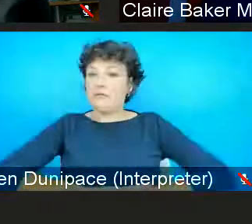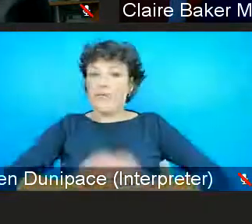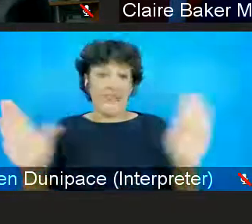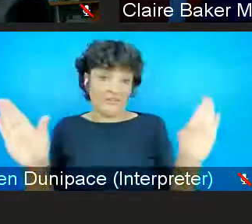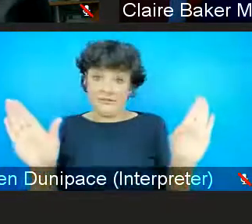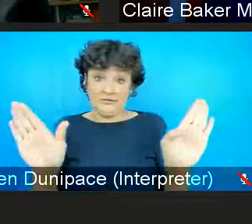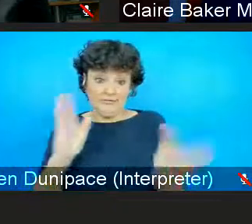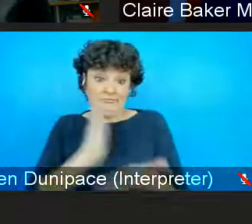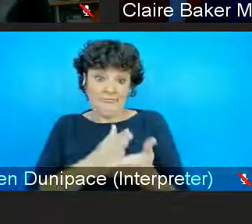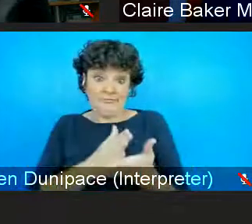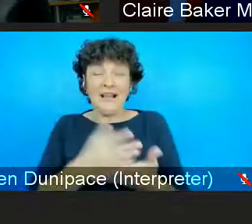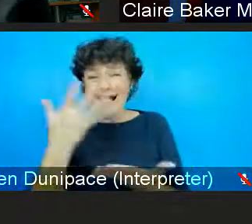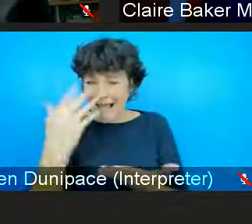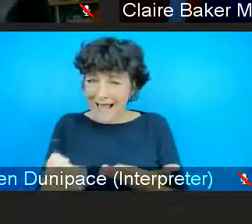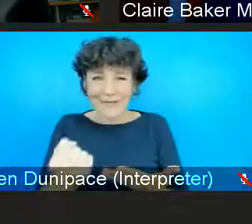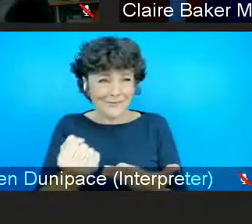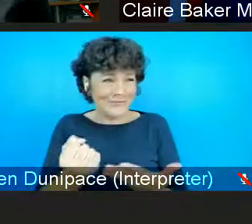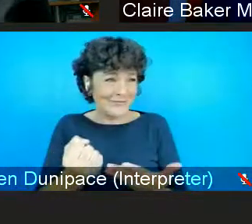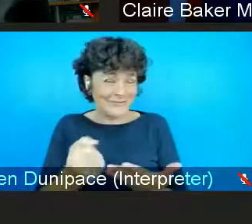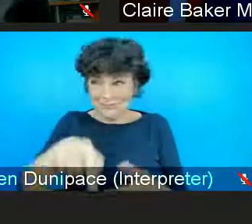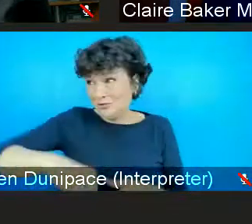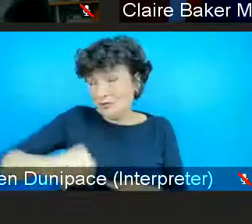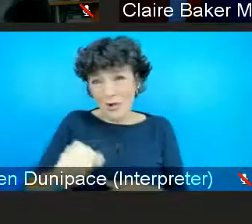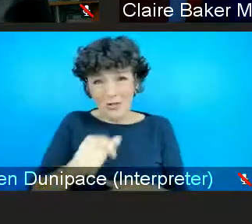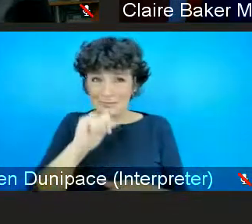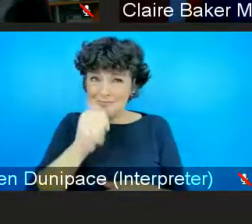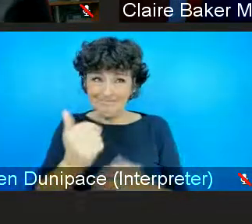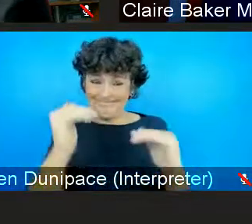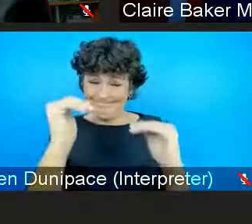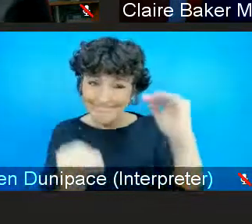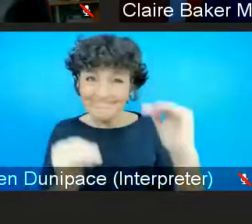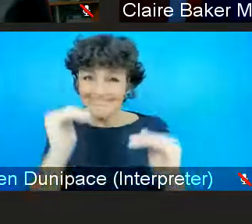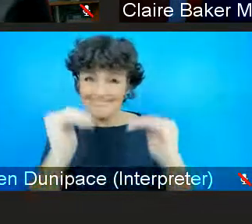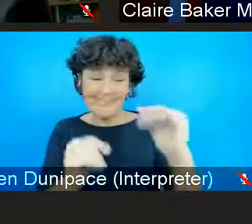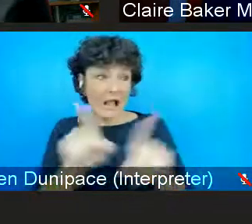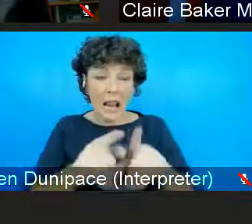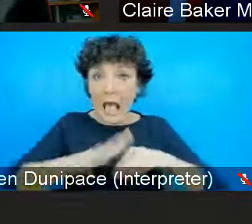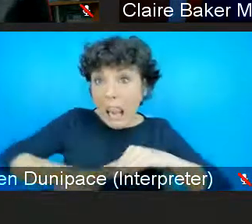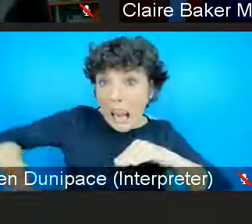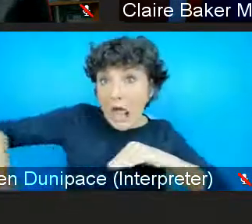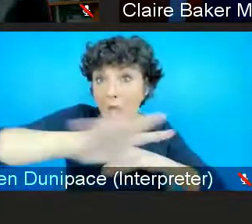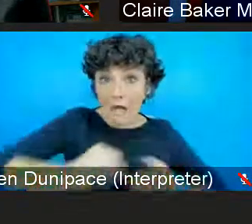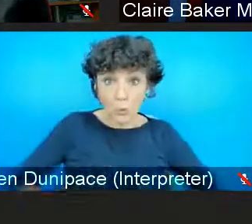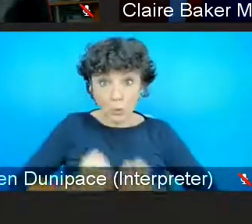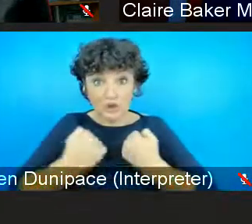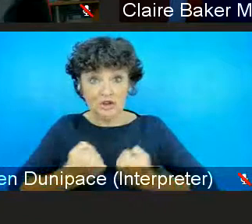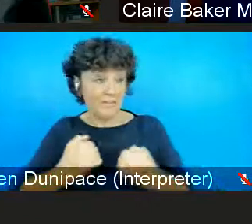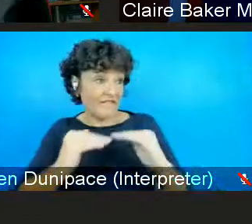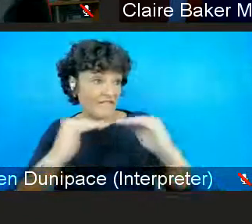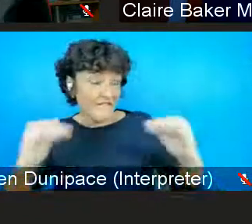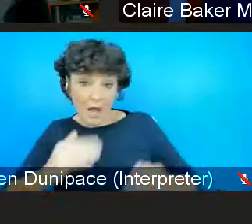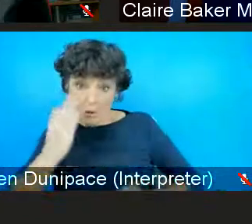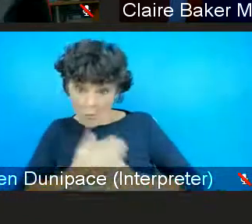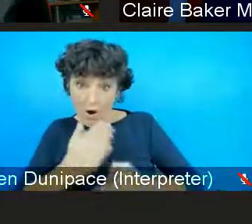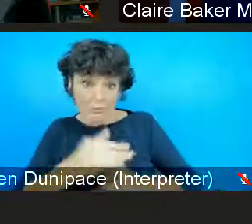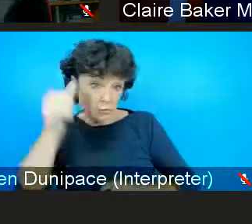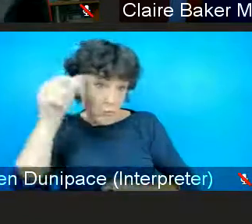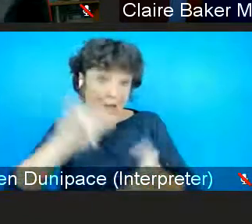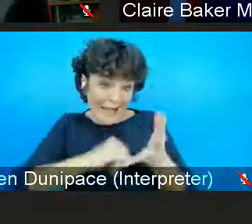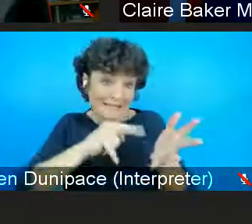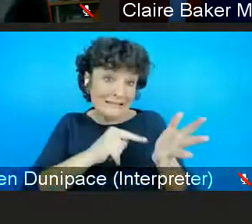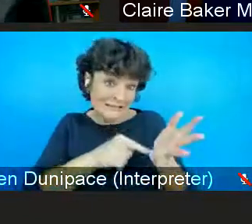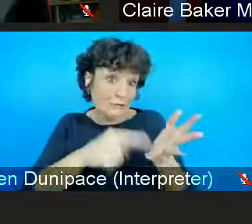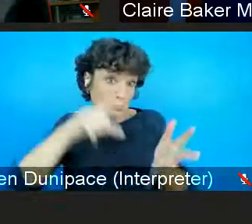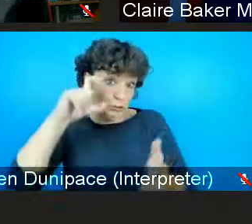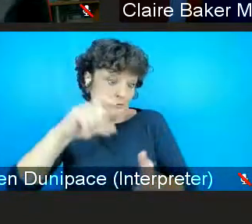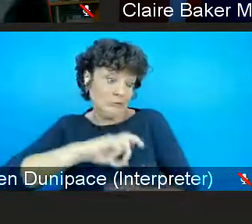there are injustices in Scotland already. Things like land tenure, fair work, which the STUC will be very